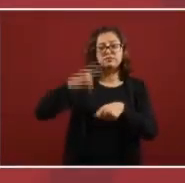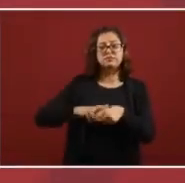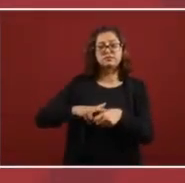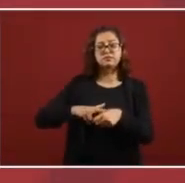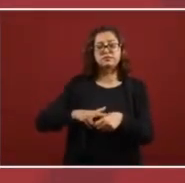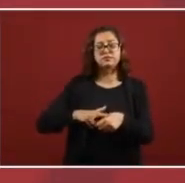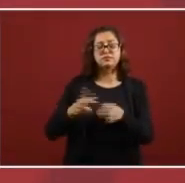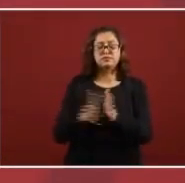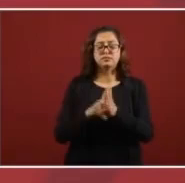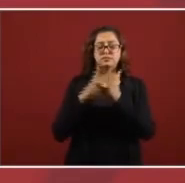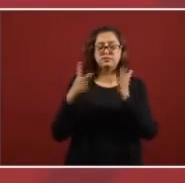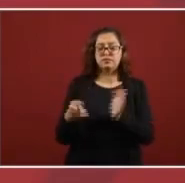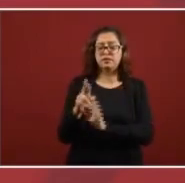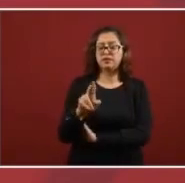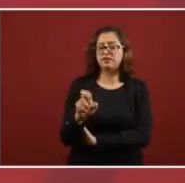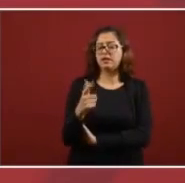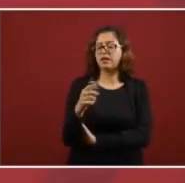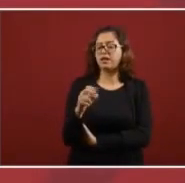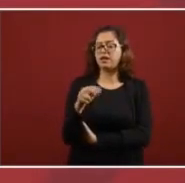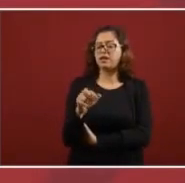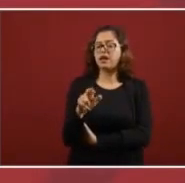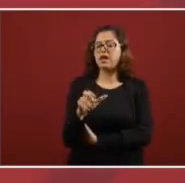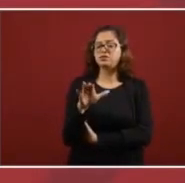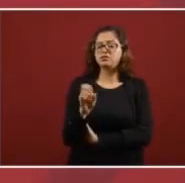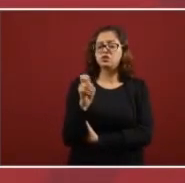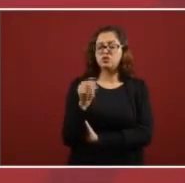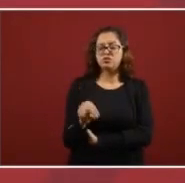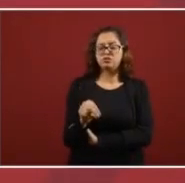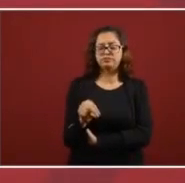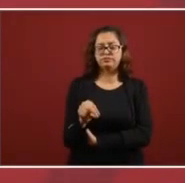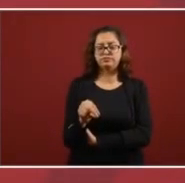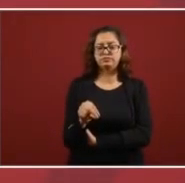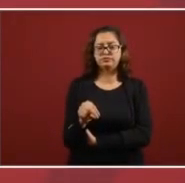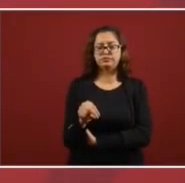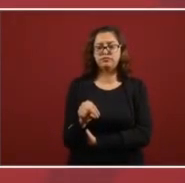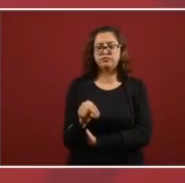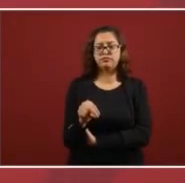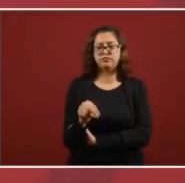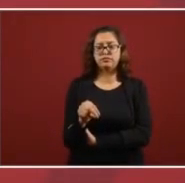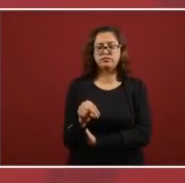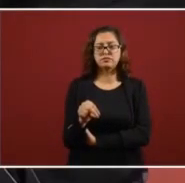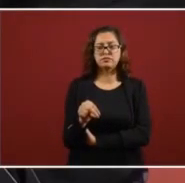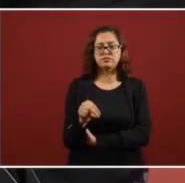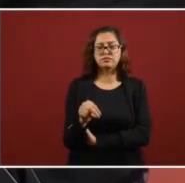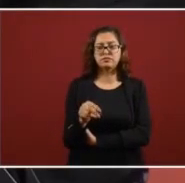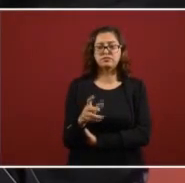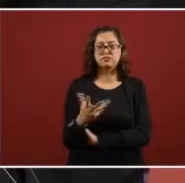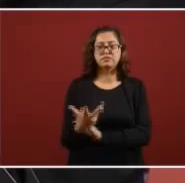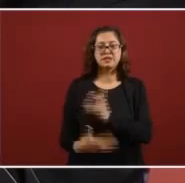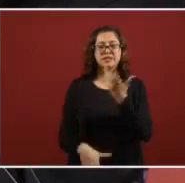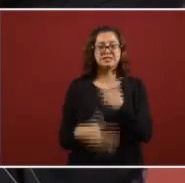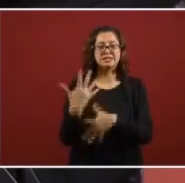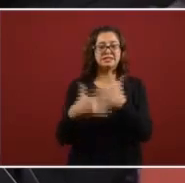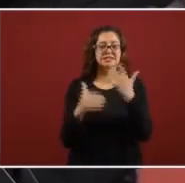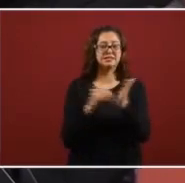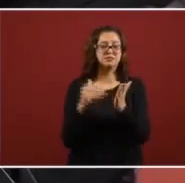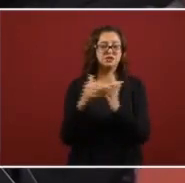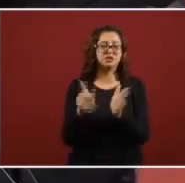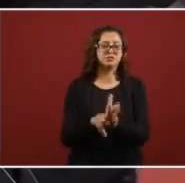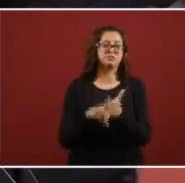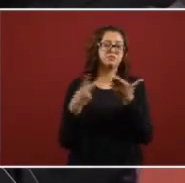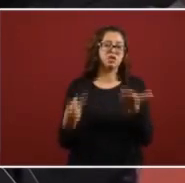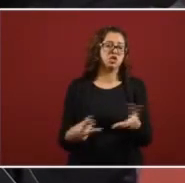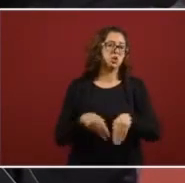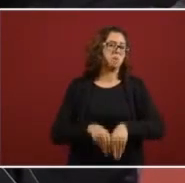director del periódico Regeneración, of the periodical Regeneration that had about